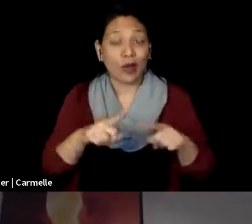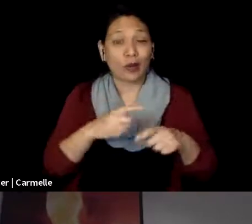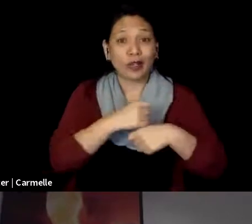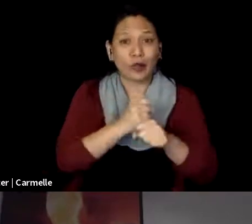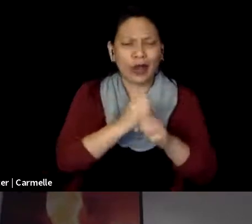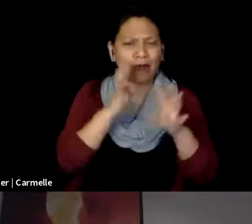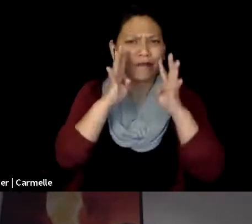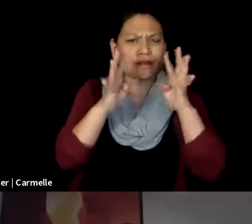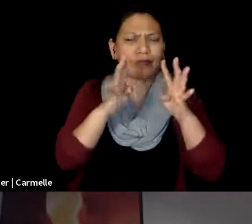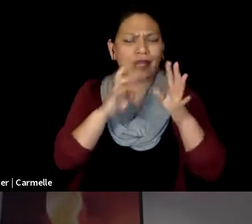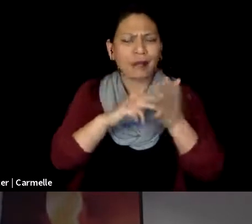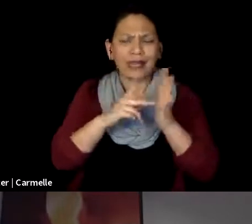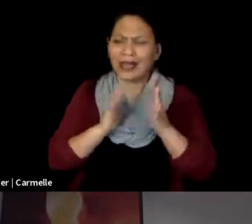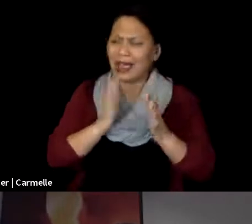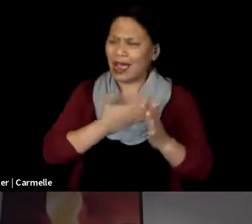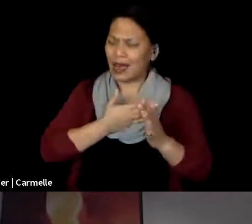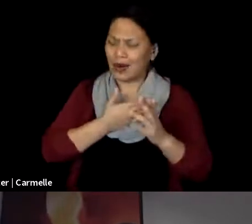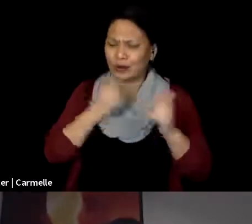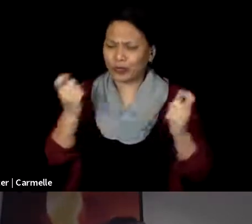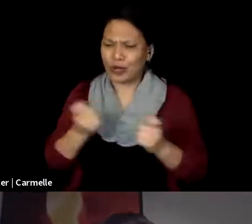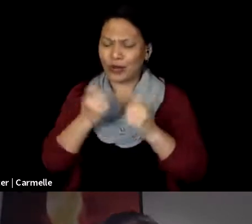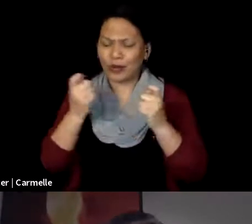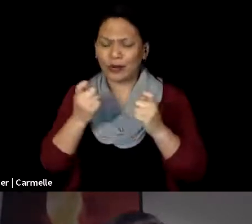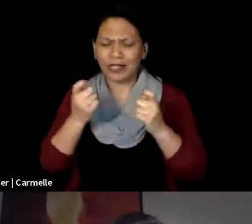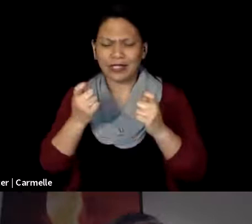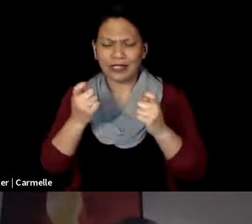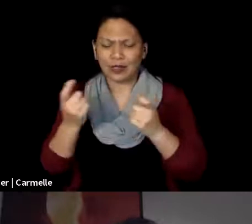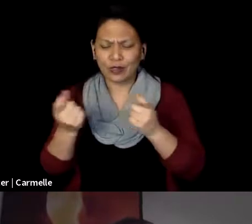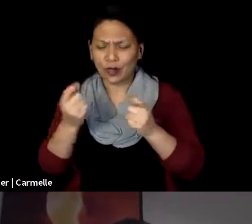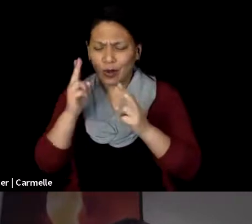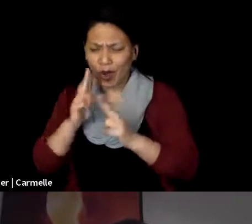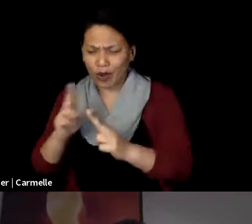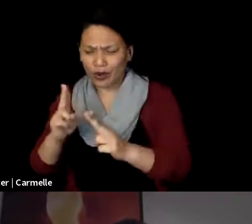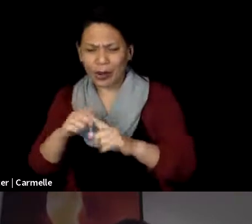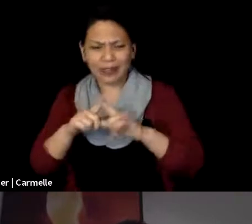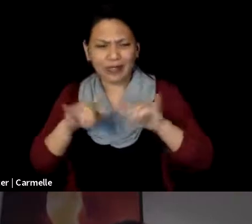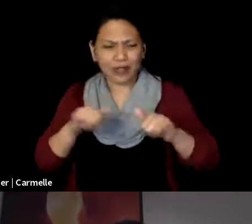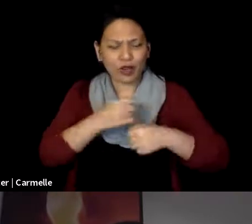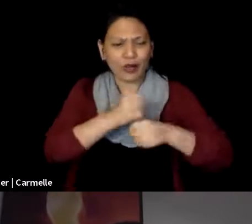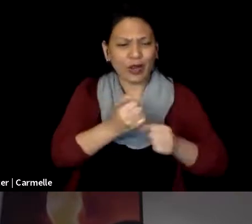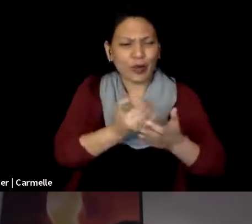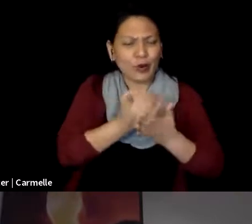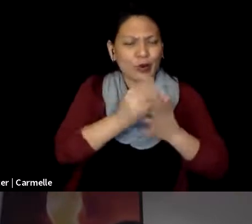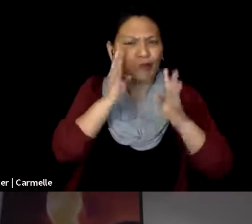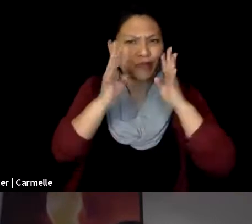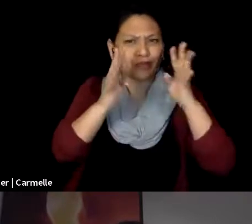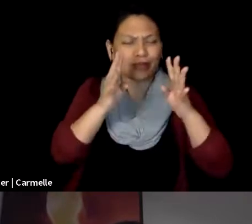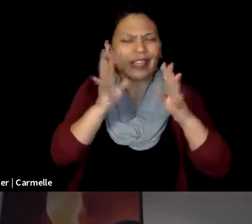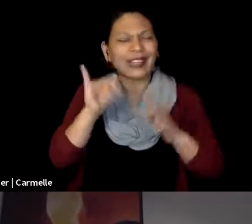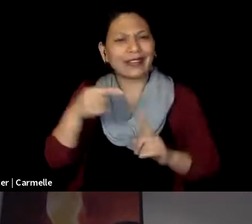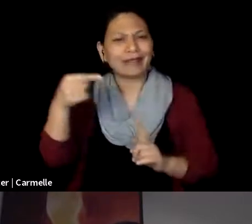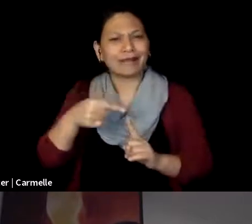our own ceremonies? And I think this is like something that's within the context of these three panels around access is